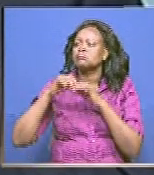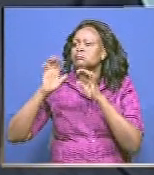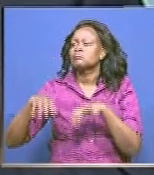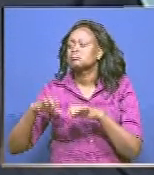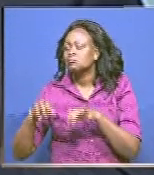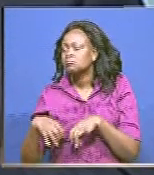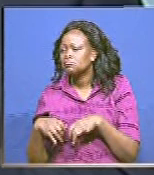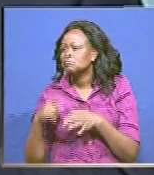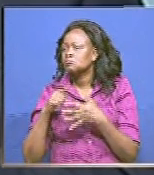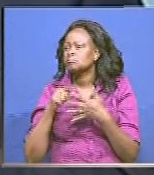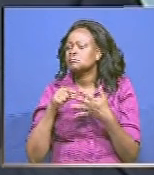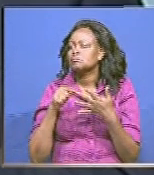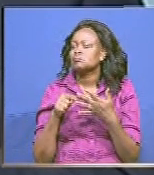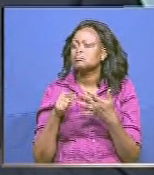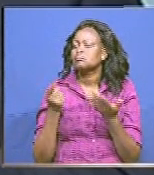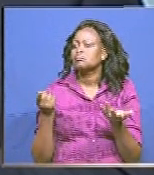looking at